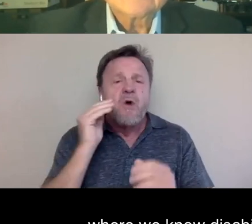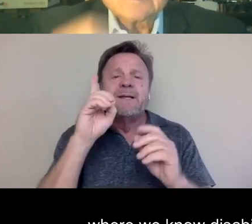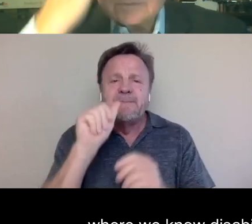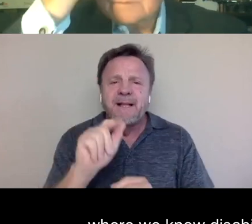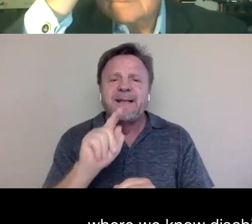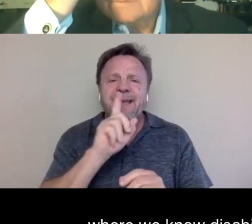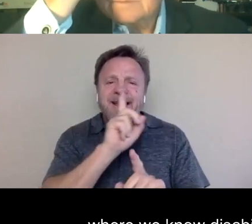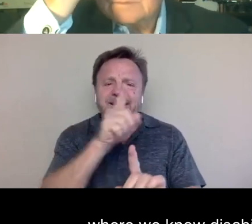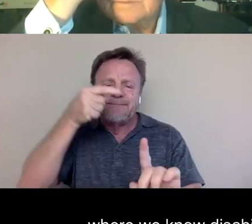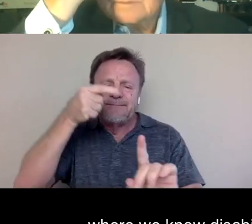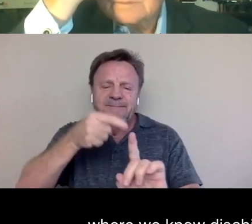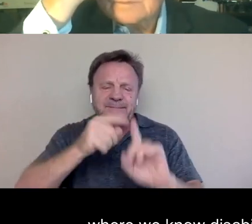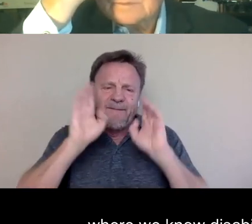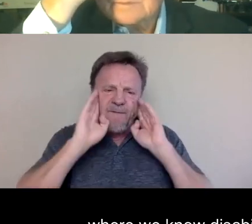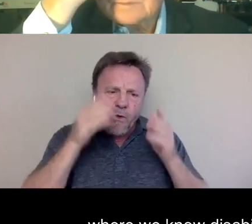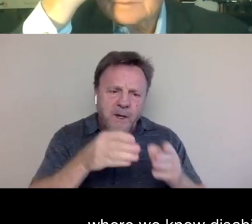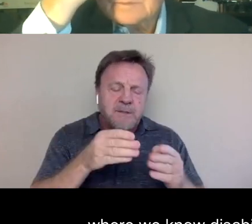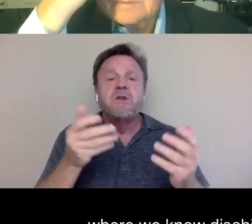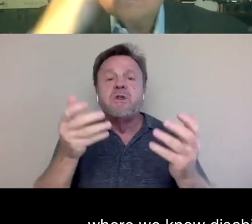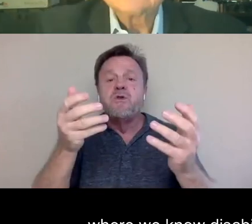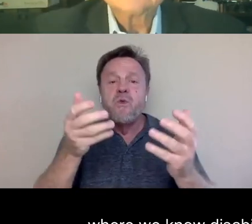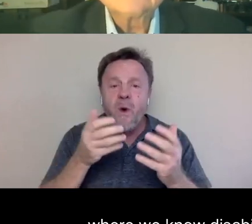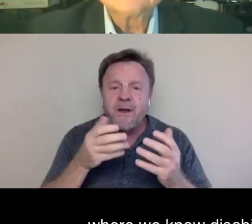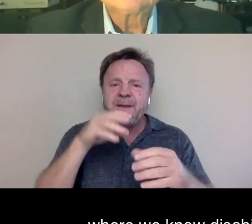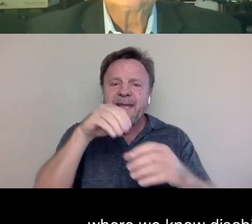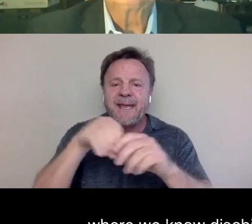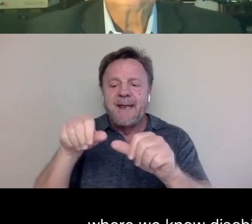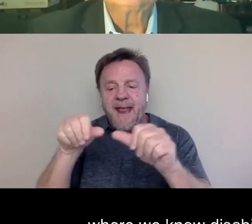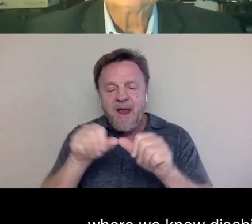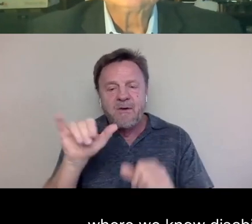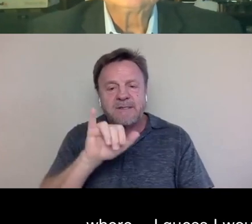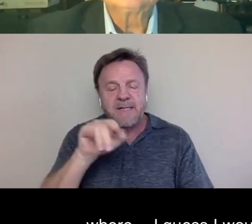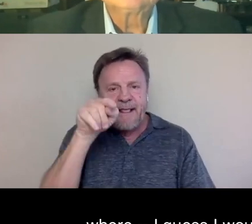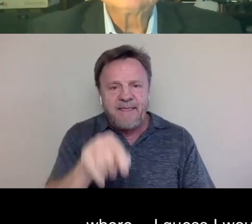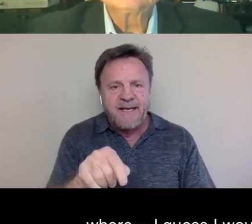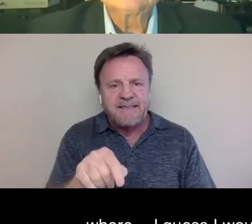primary focus. You want to be over in areas like this,